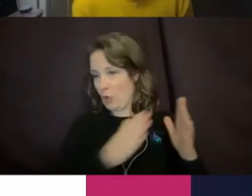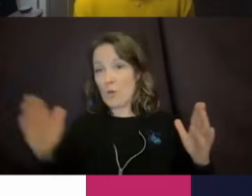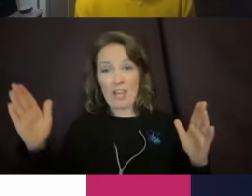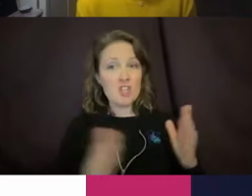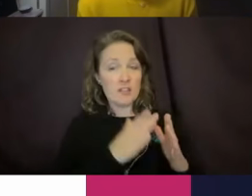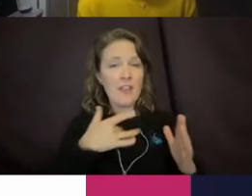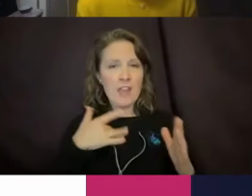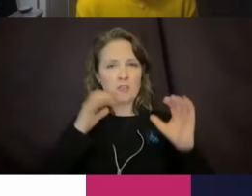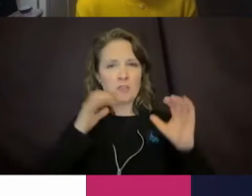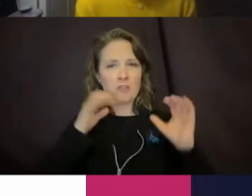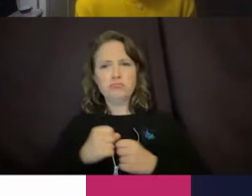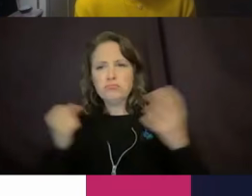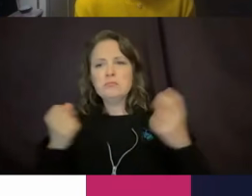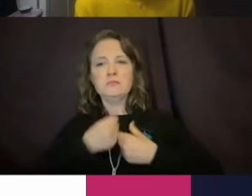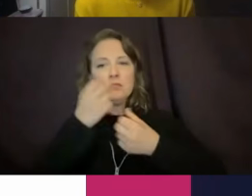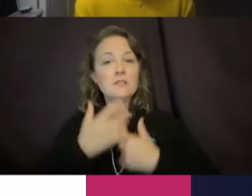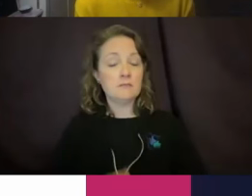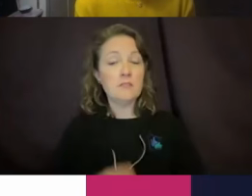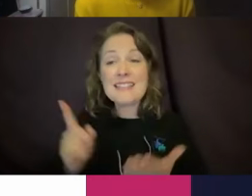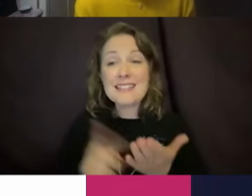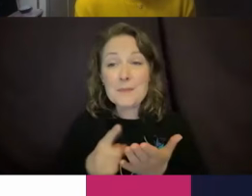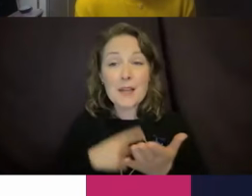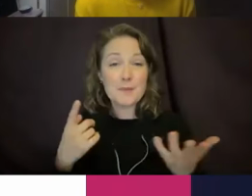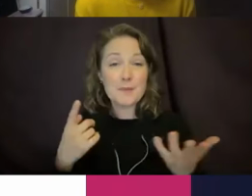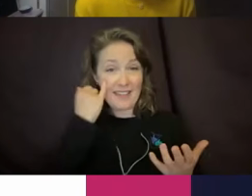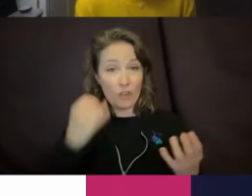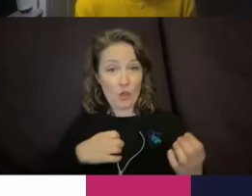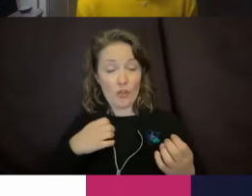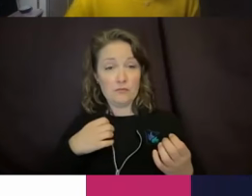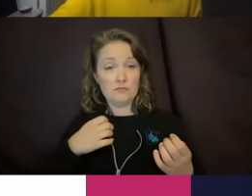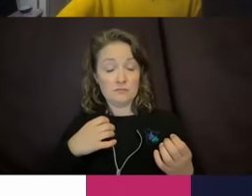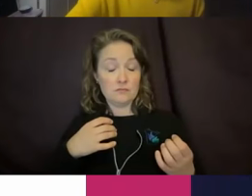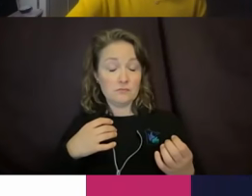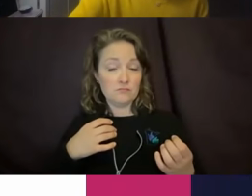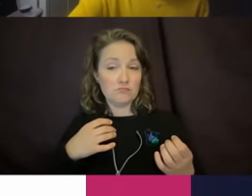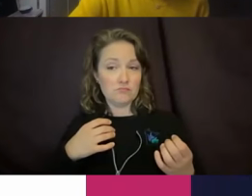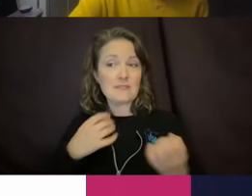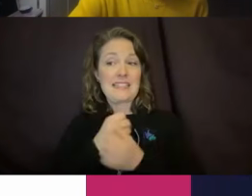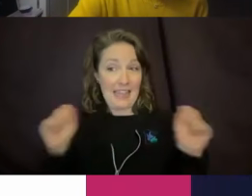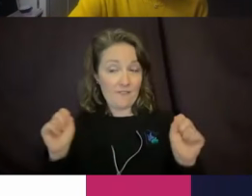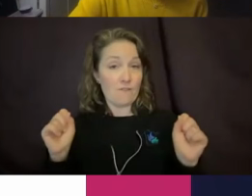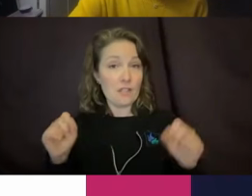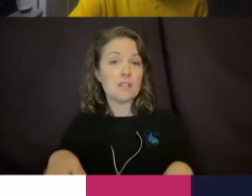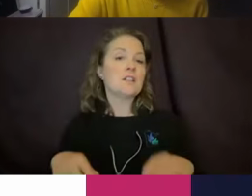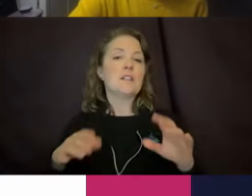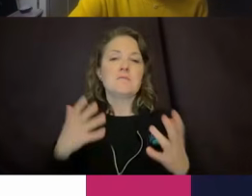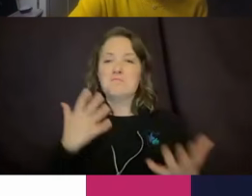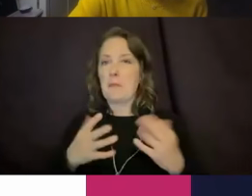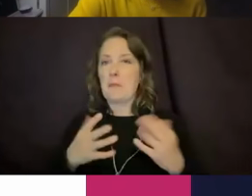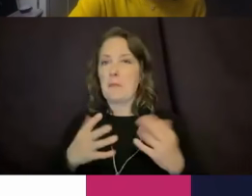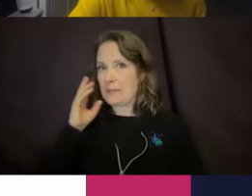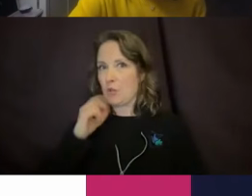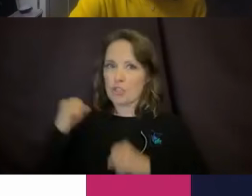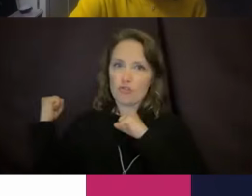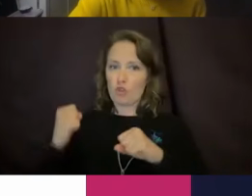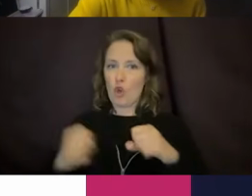Sometimes when they're emotionally safe, they can um, experience those strong emotions and also keep